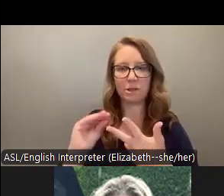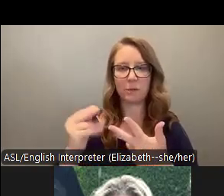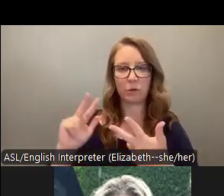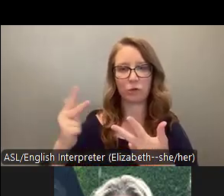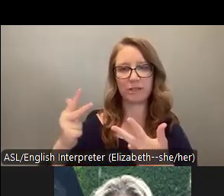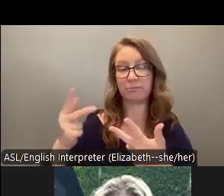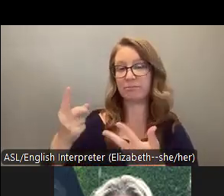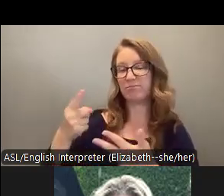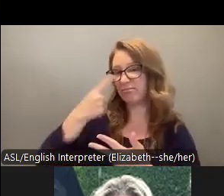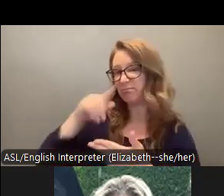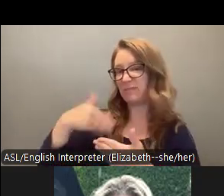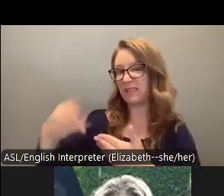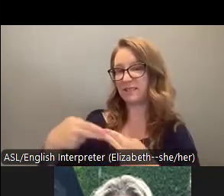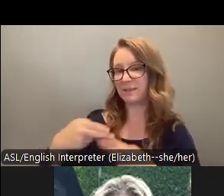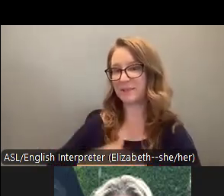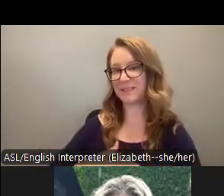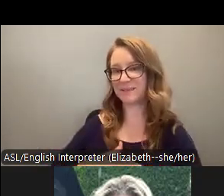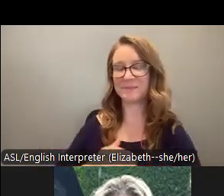please.